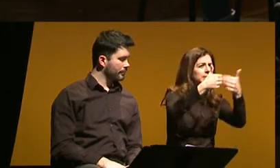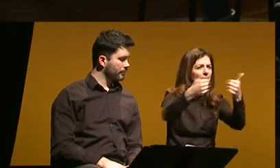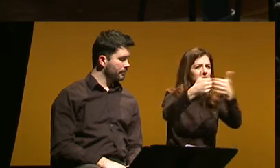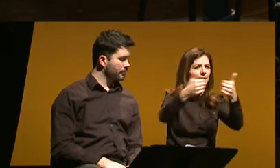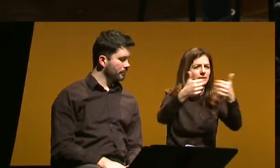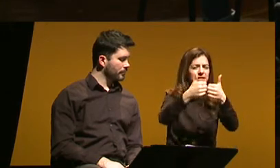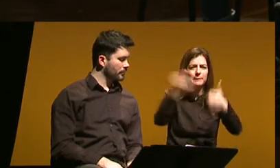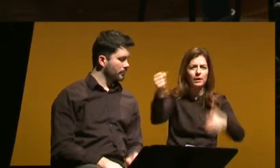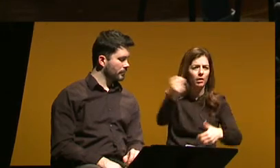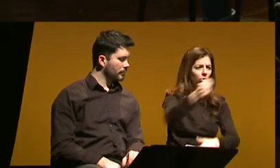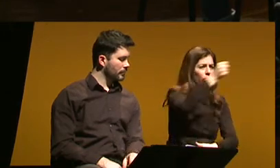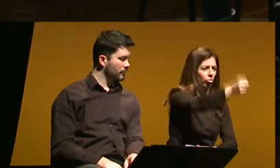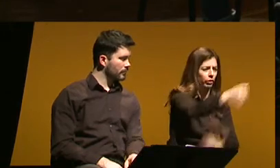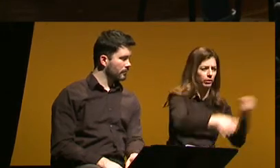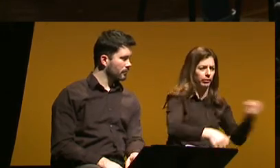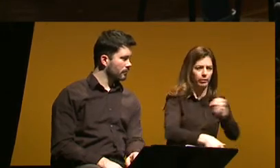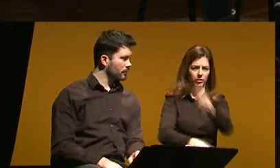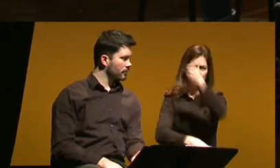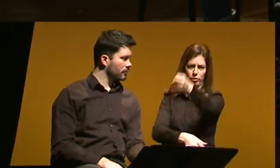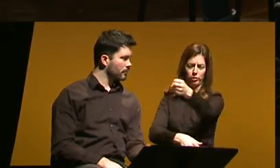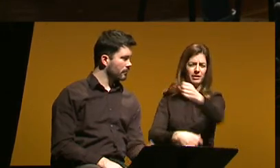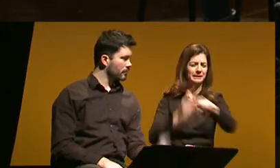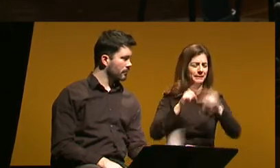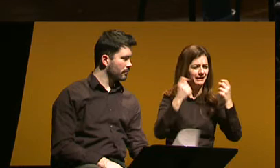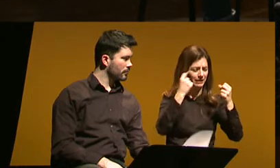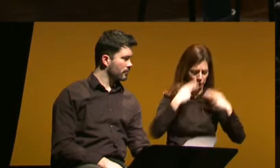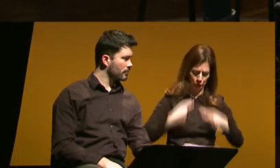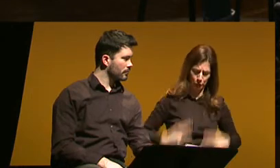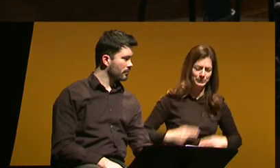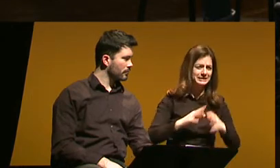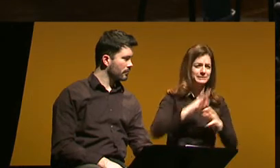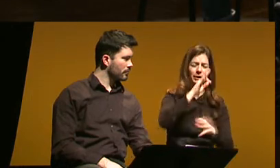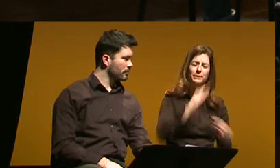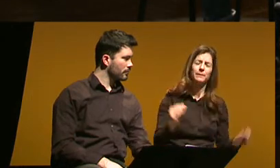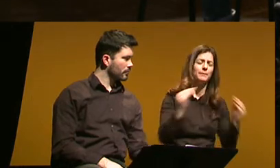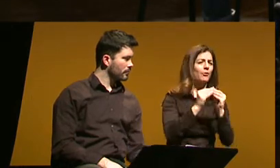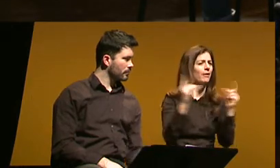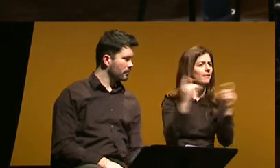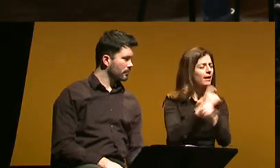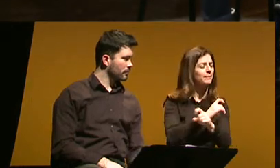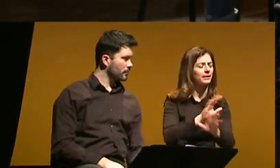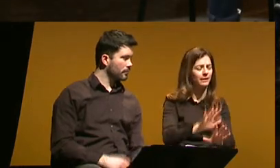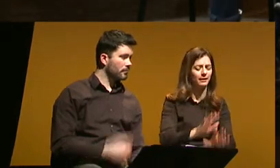but the human spirit is more complicated than that.